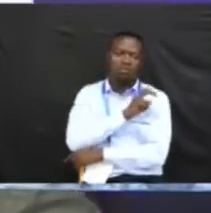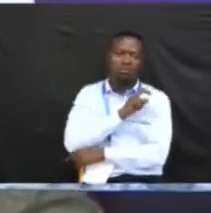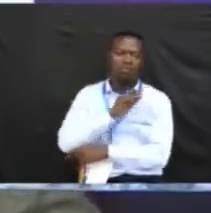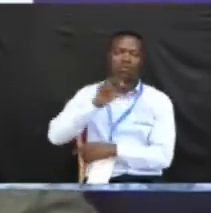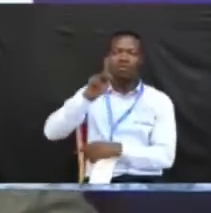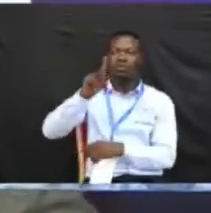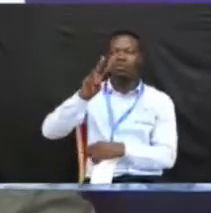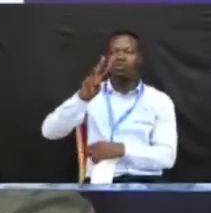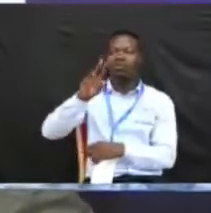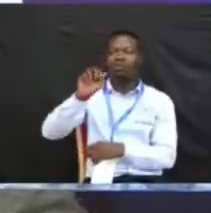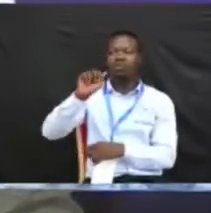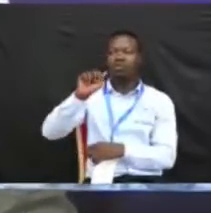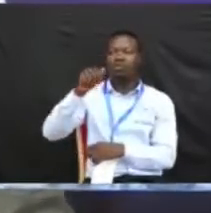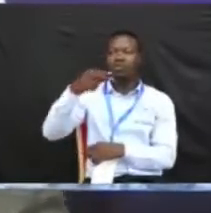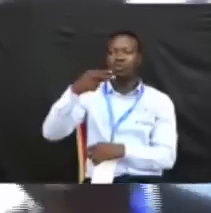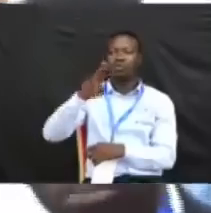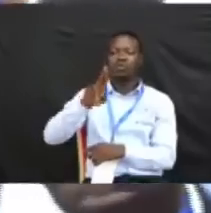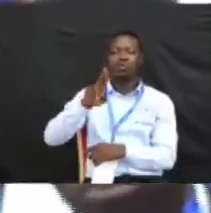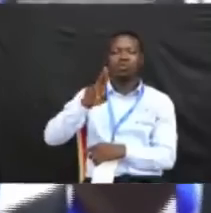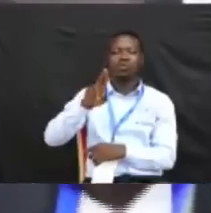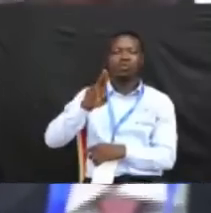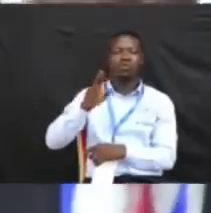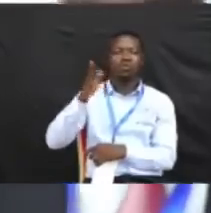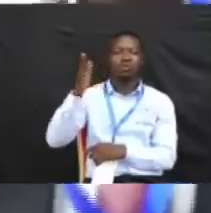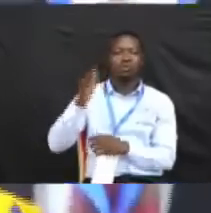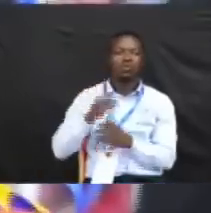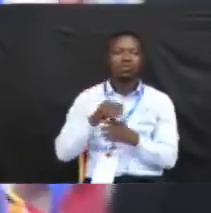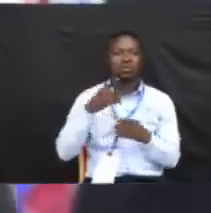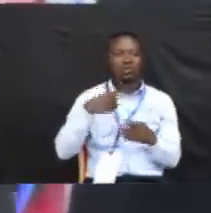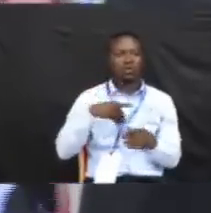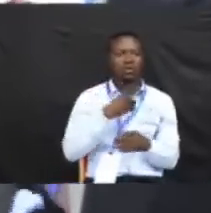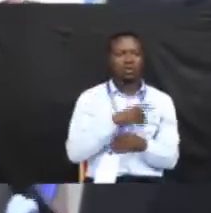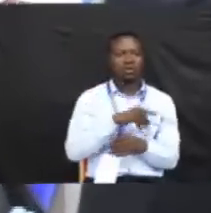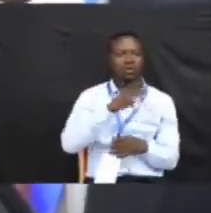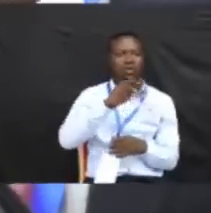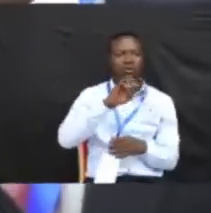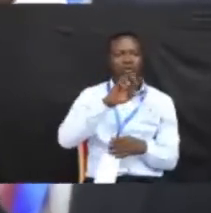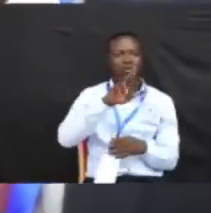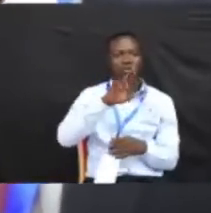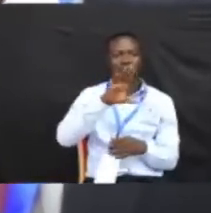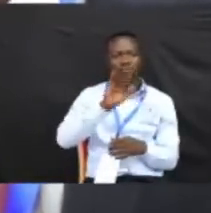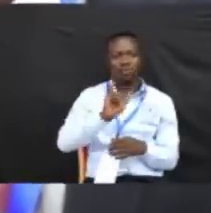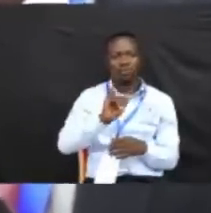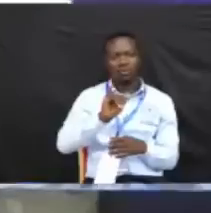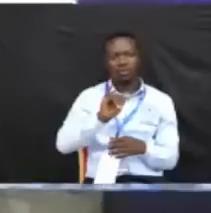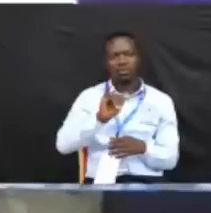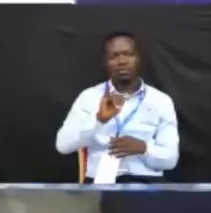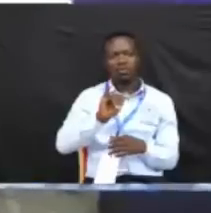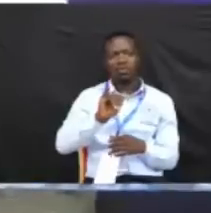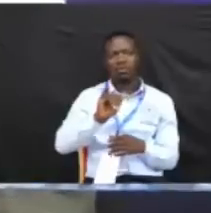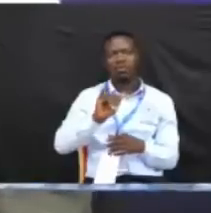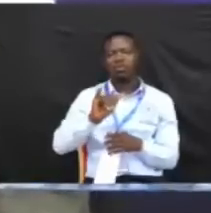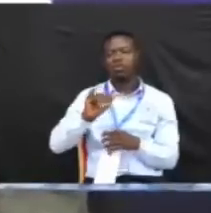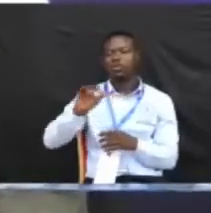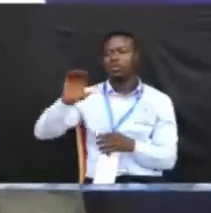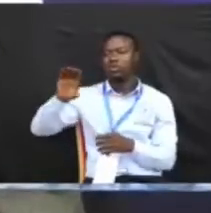Division. Mommy, you are welcome. Dickness Mercabi, Deputy Commissioner Shra,